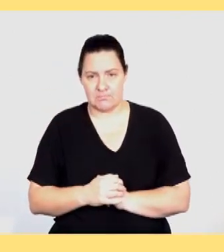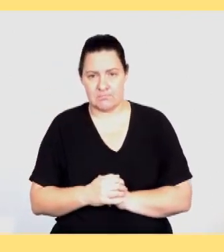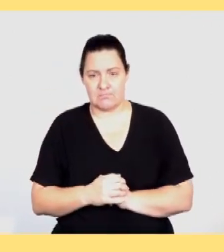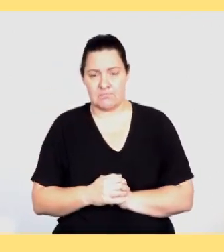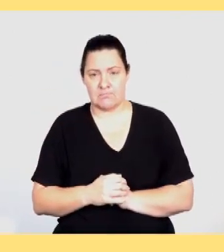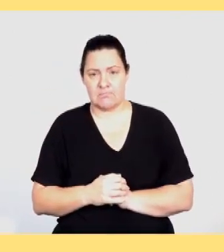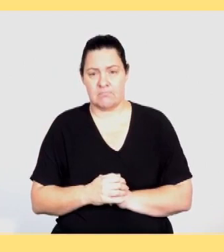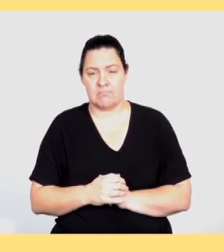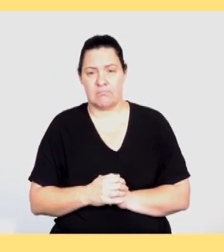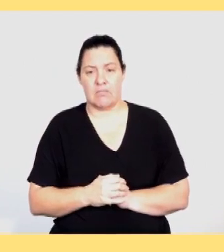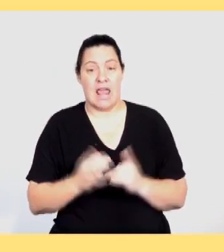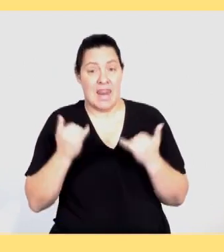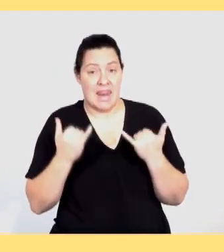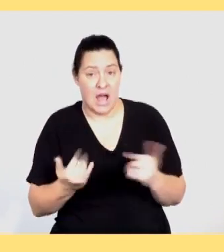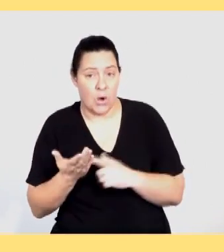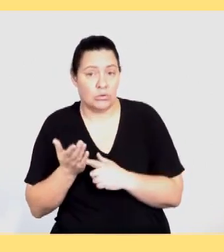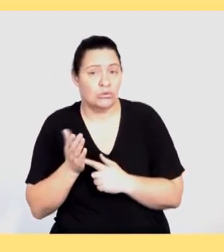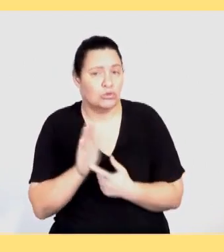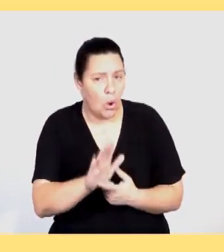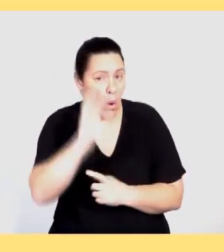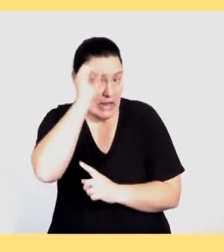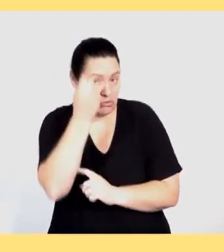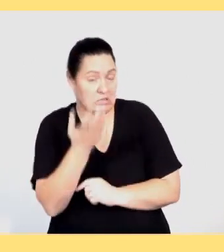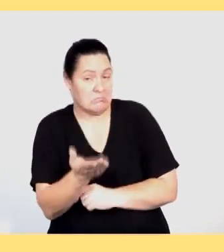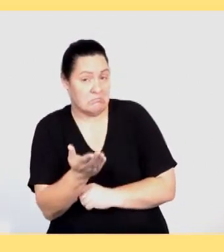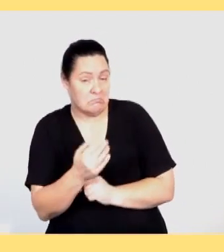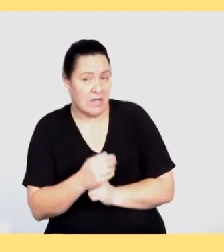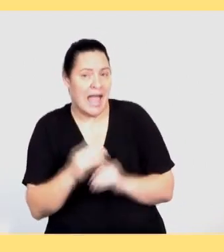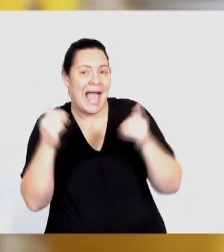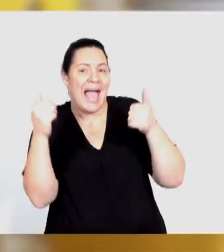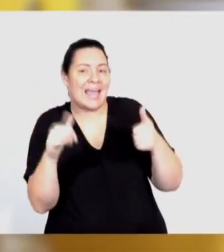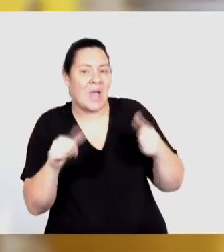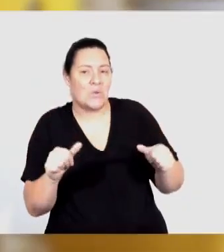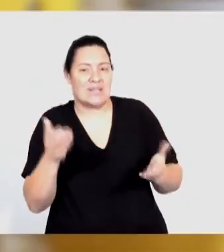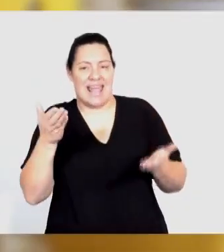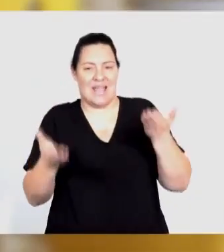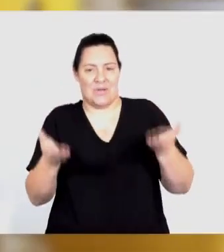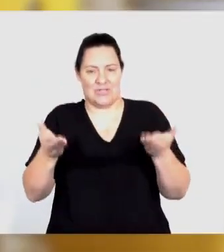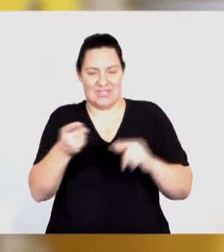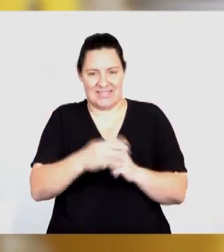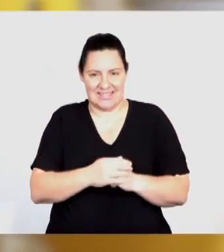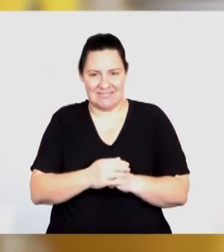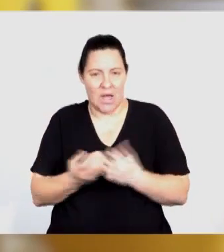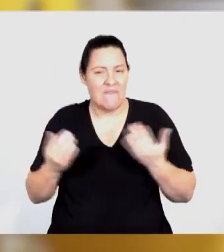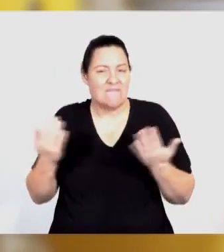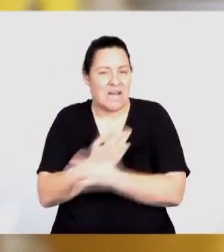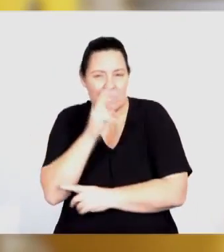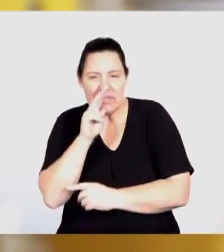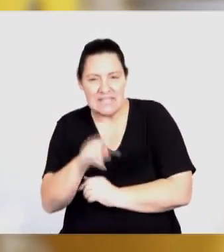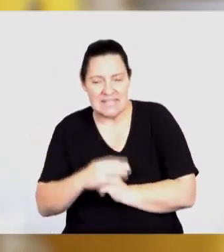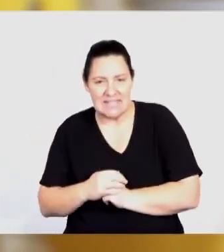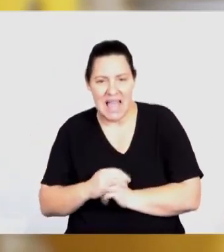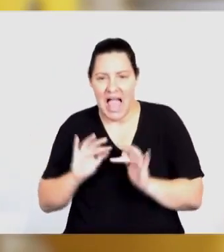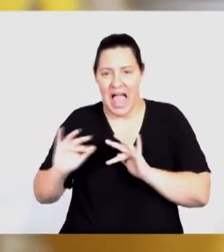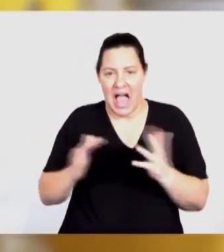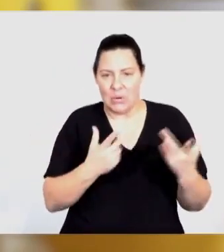1,700. And then I'm now going to show you something very interesting, the accounting equation. Let's quickly see